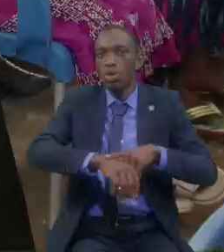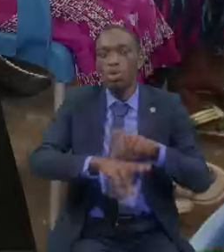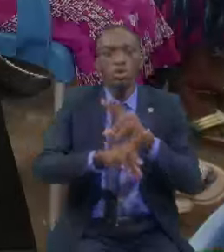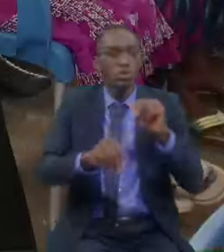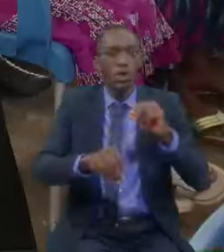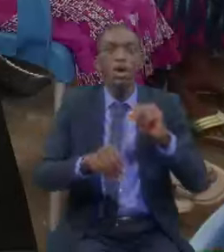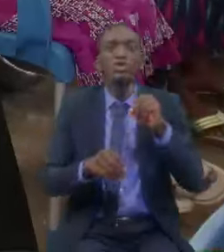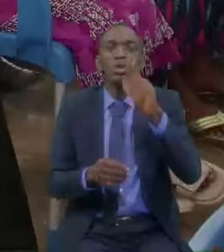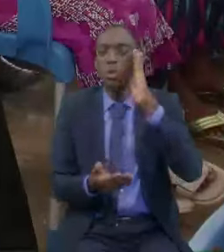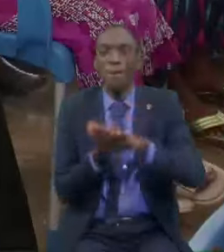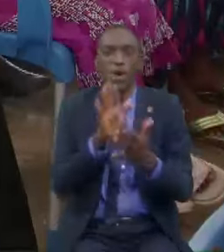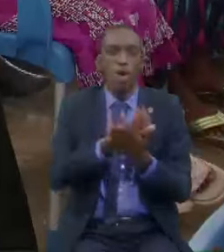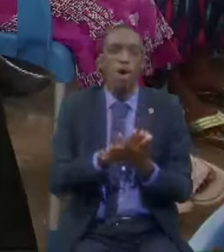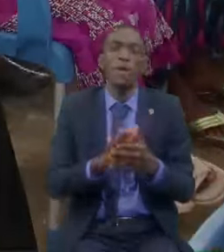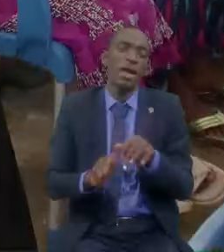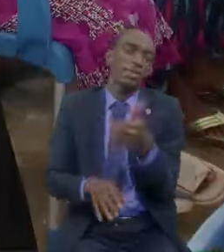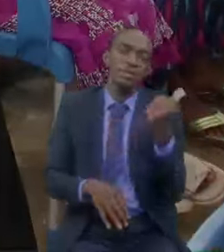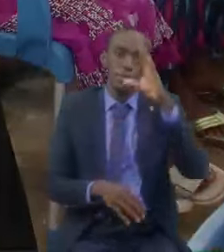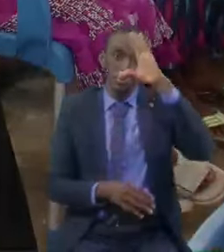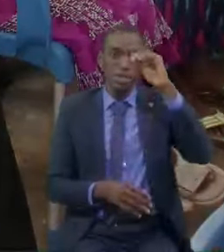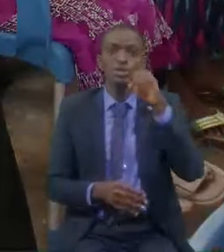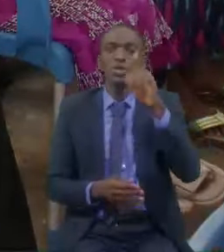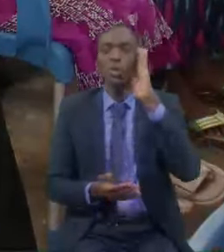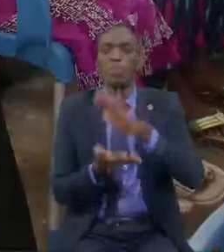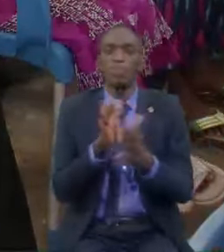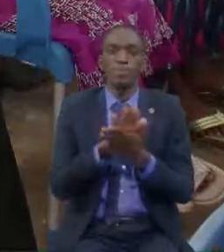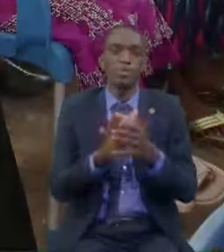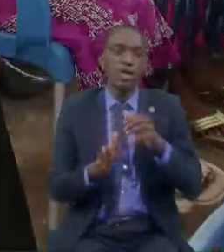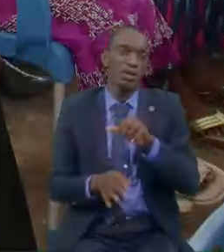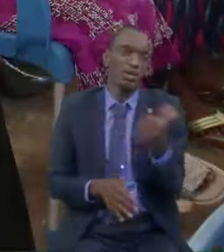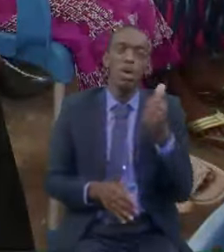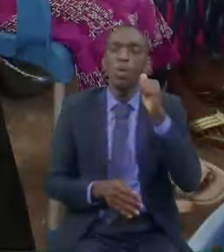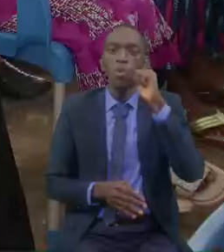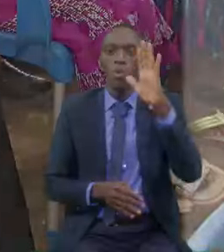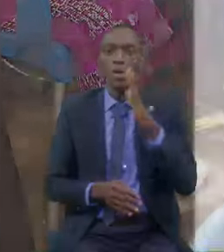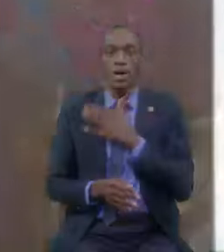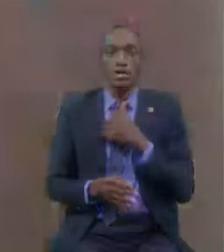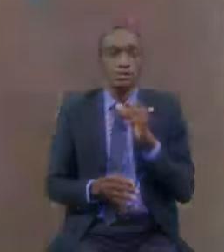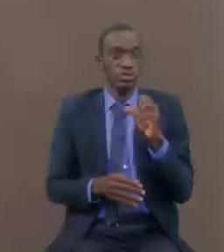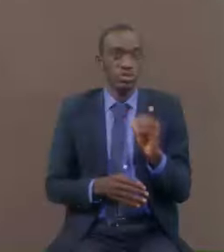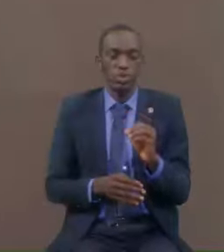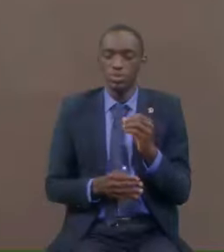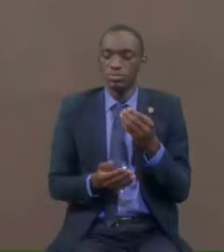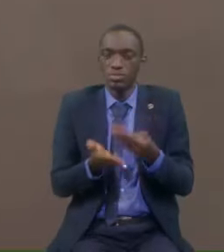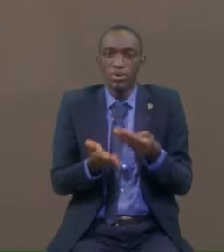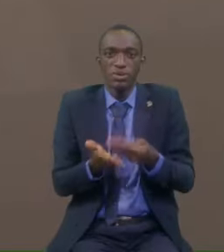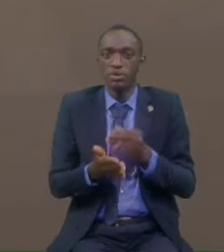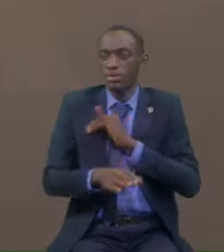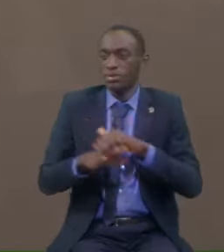become another woman. Yeah. And so silver and gold have I none, but